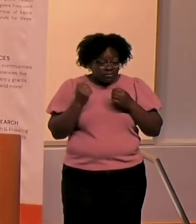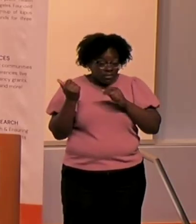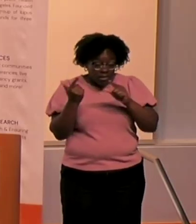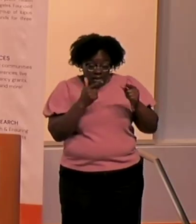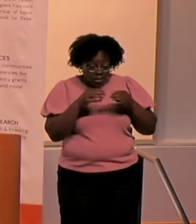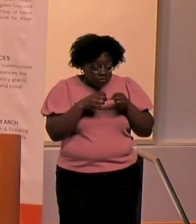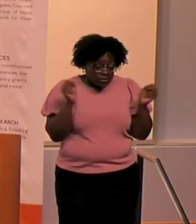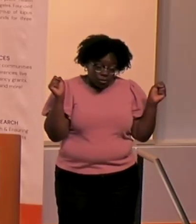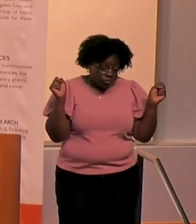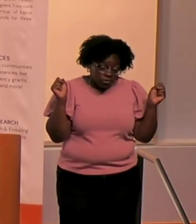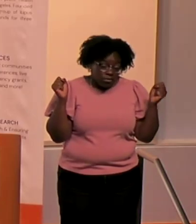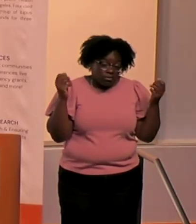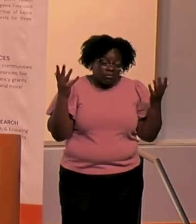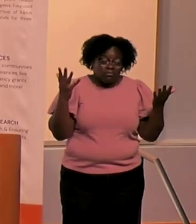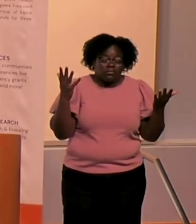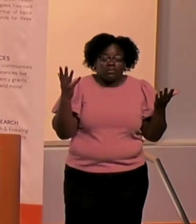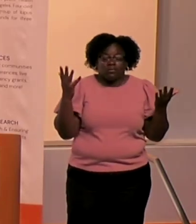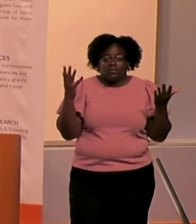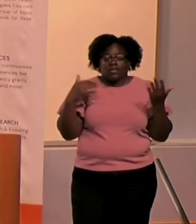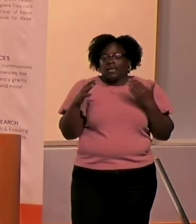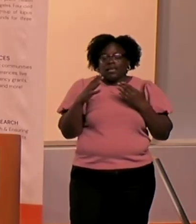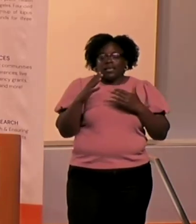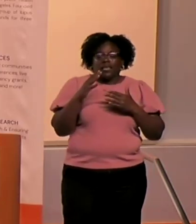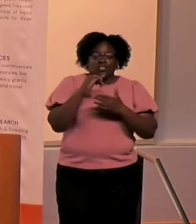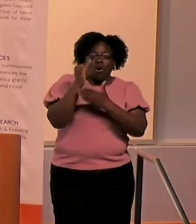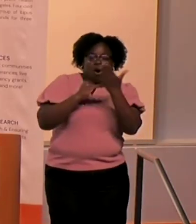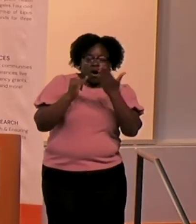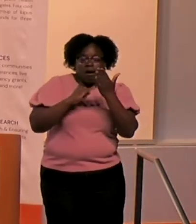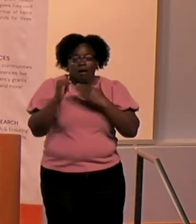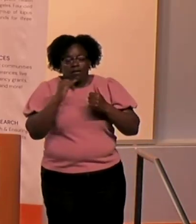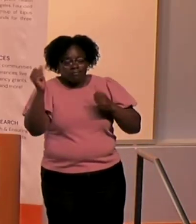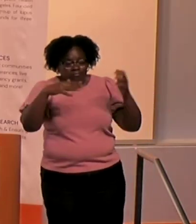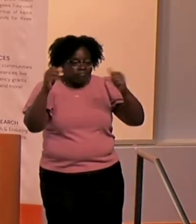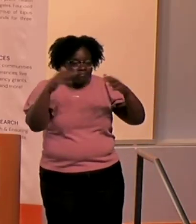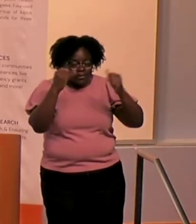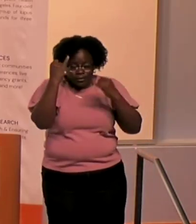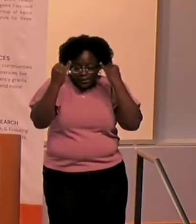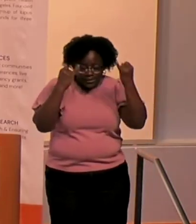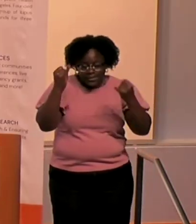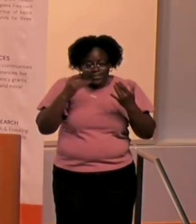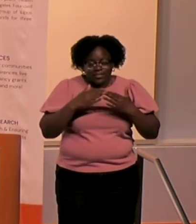know it or not, because it's art that we're putting together. So I think that's crucial for